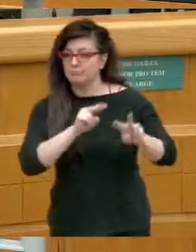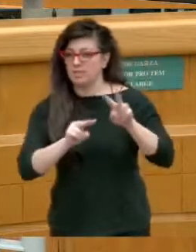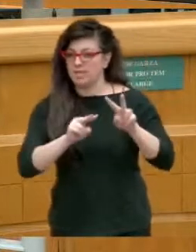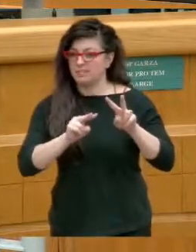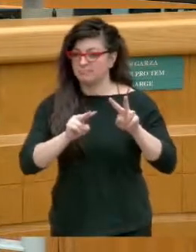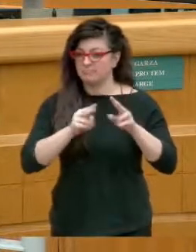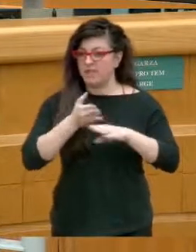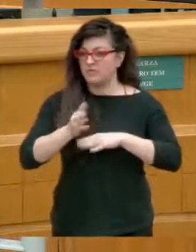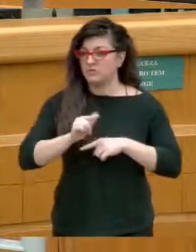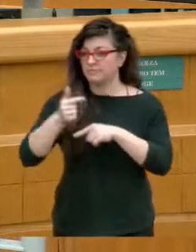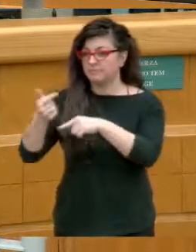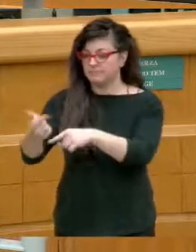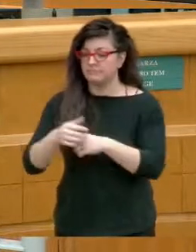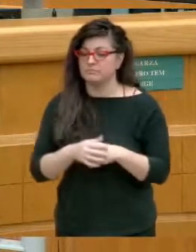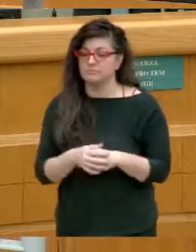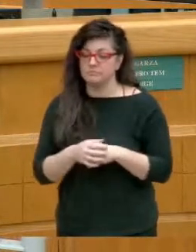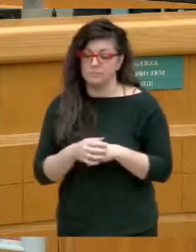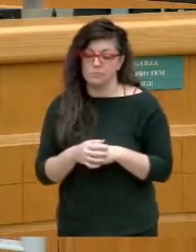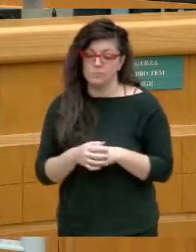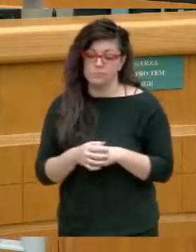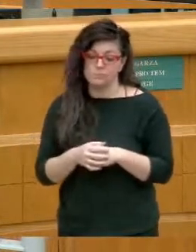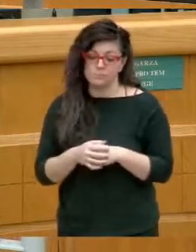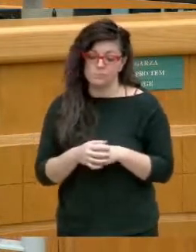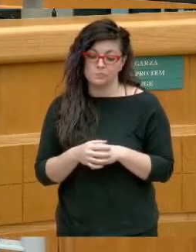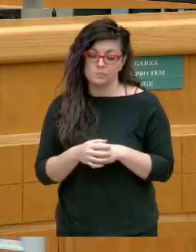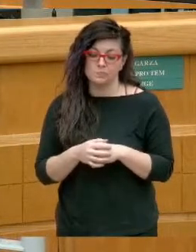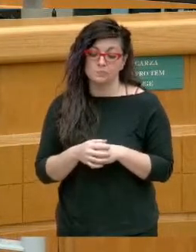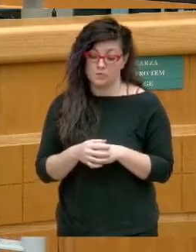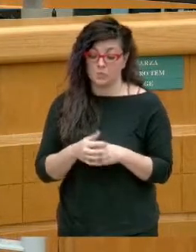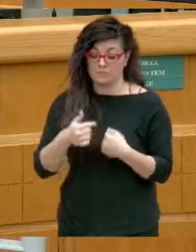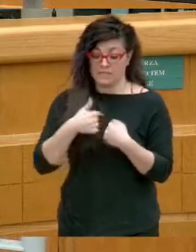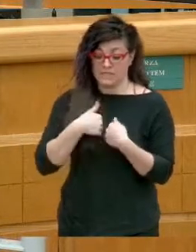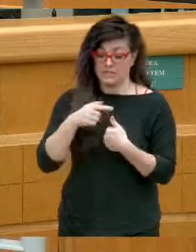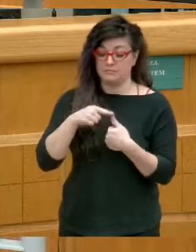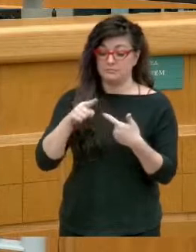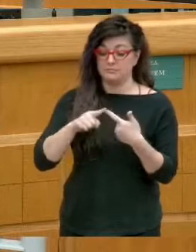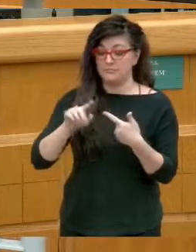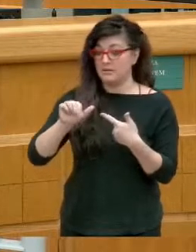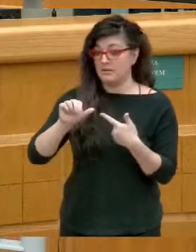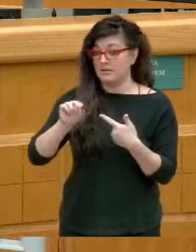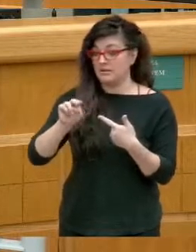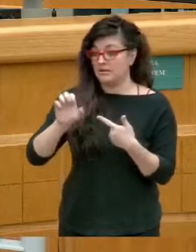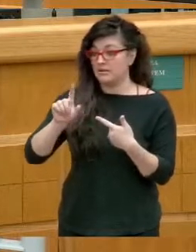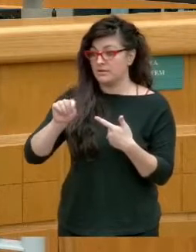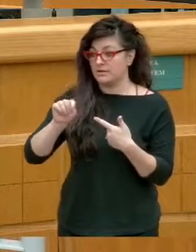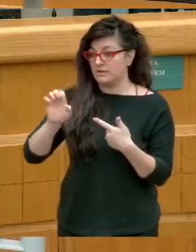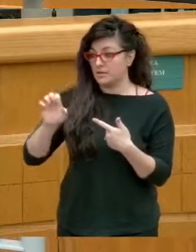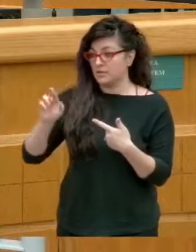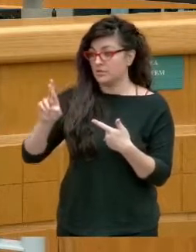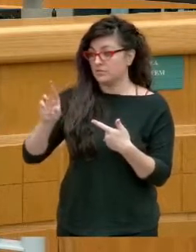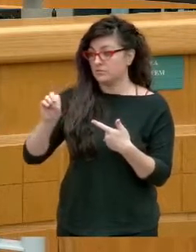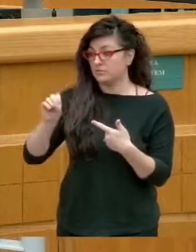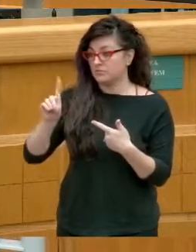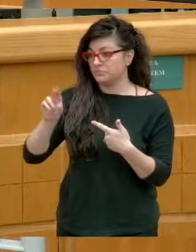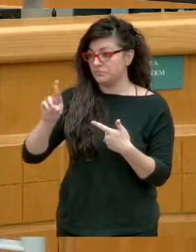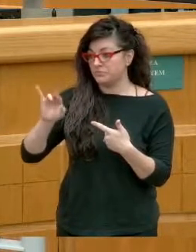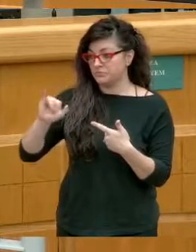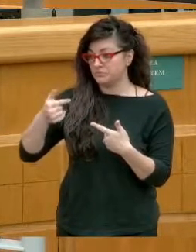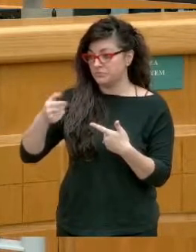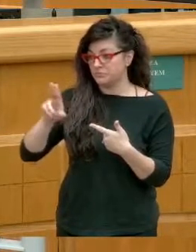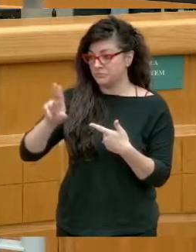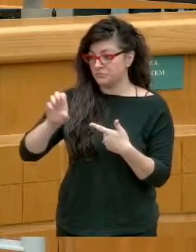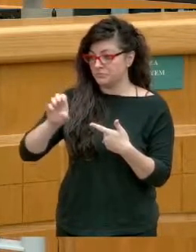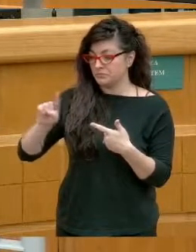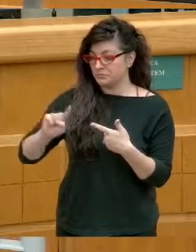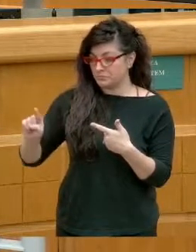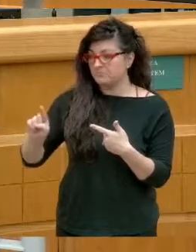know ahead of time what he'll be talking about. And so right after me, Annette Rodriguez, our Public Health Director, and we'll talk a little bit about just some of the